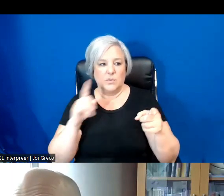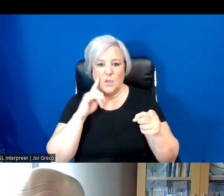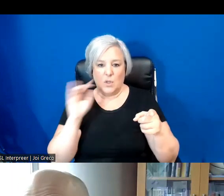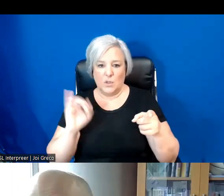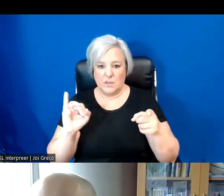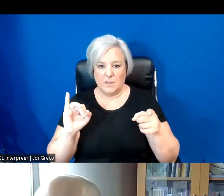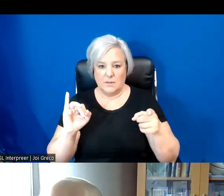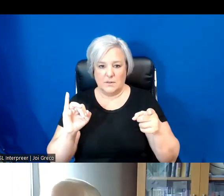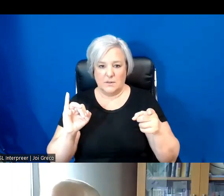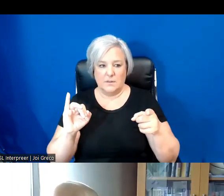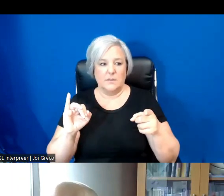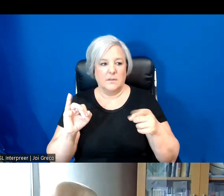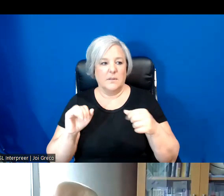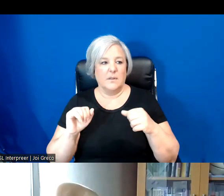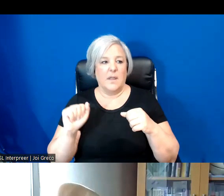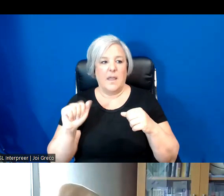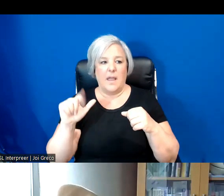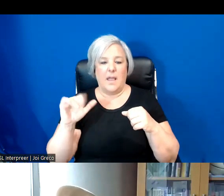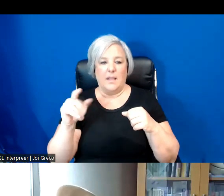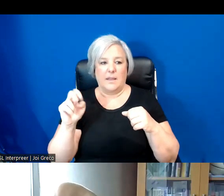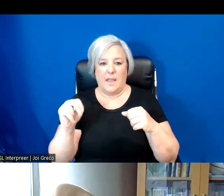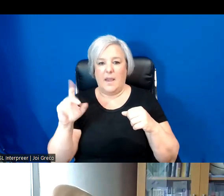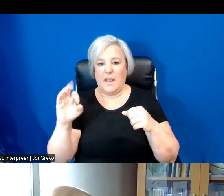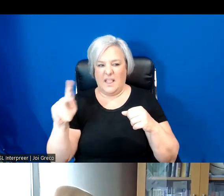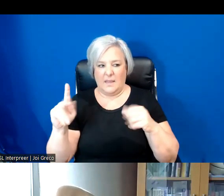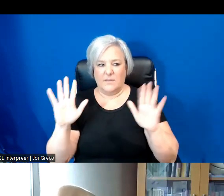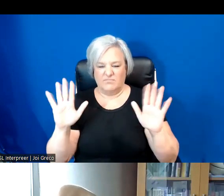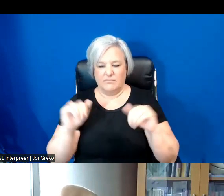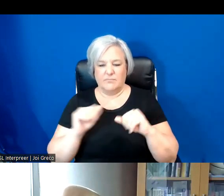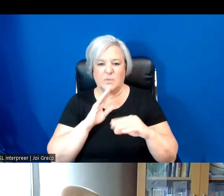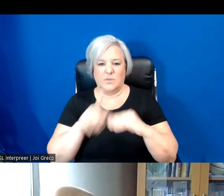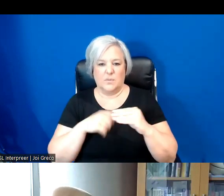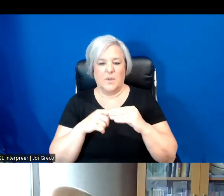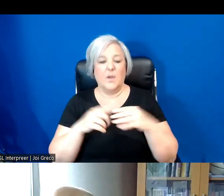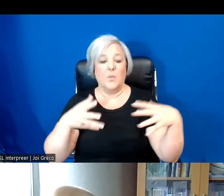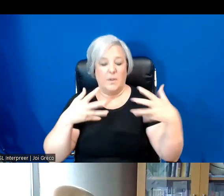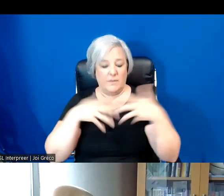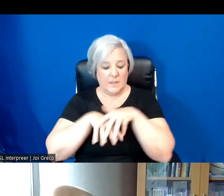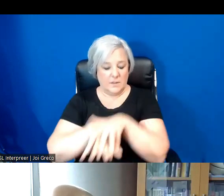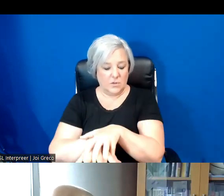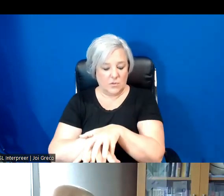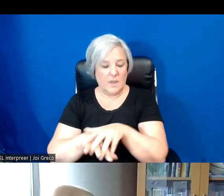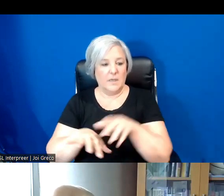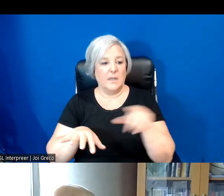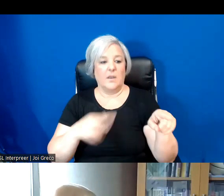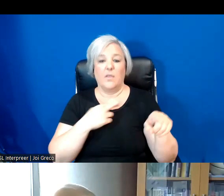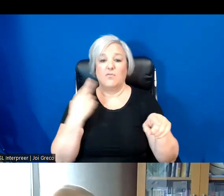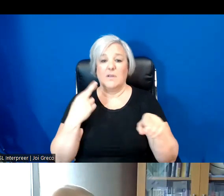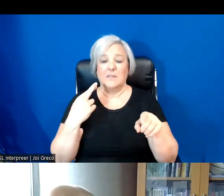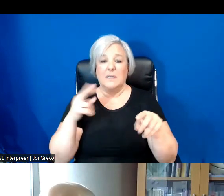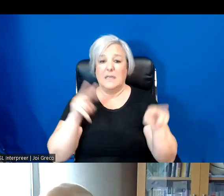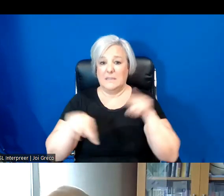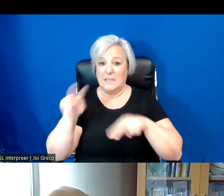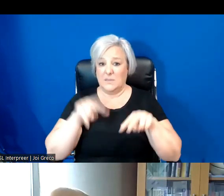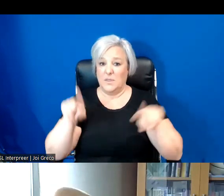or we call ALCAN-LINK because it's a mouthful. What we've done is we've integrated the Pregnancy Risk Assessment Monitoring System